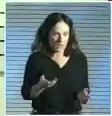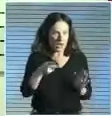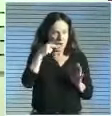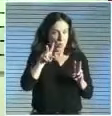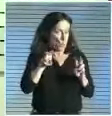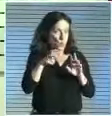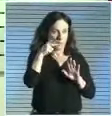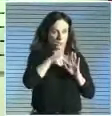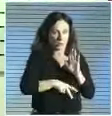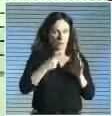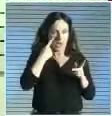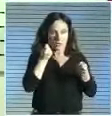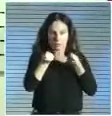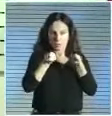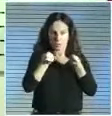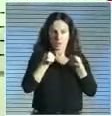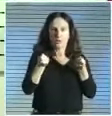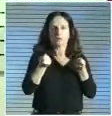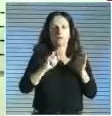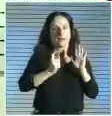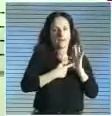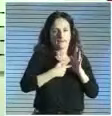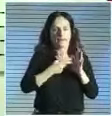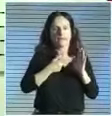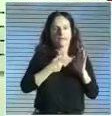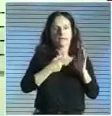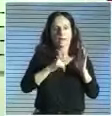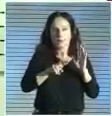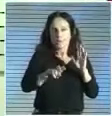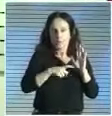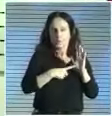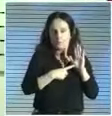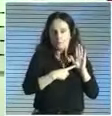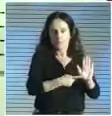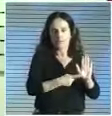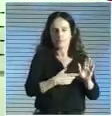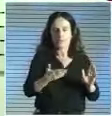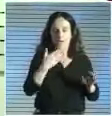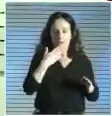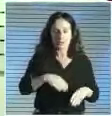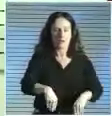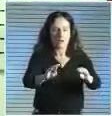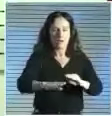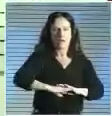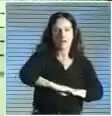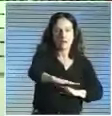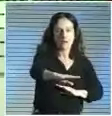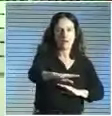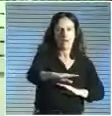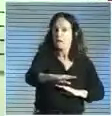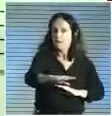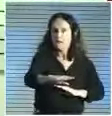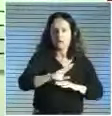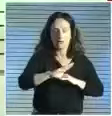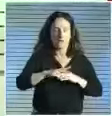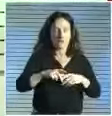regulations in place for quite some time that carpet can't end up in a landfill. Okay, great, we all buy into that, right? So where does